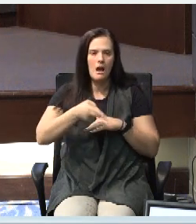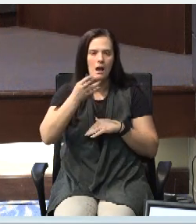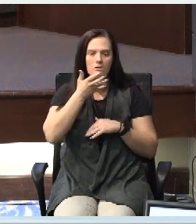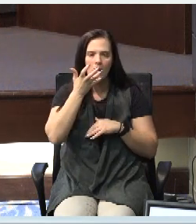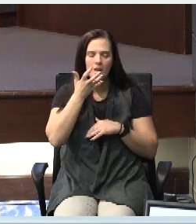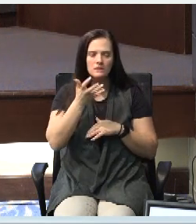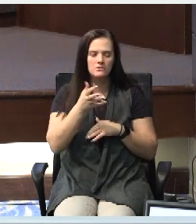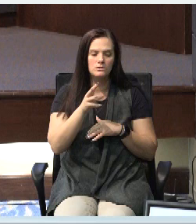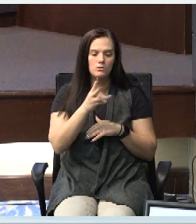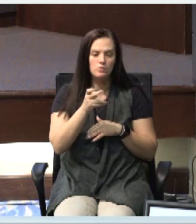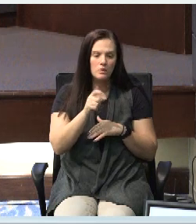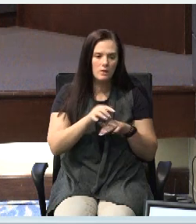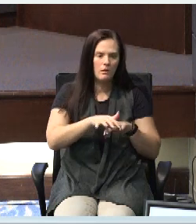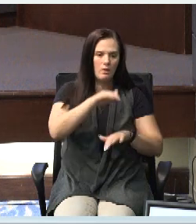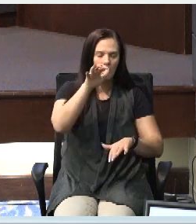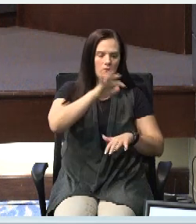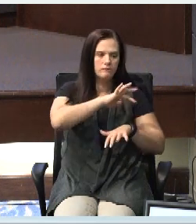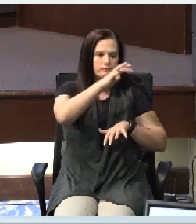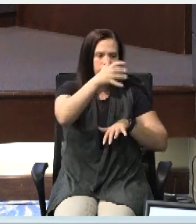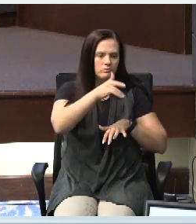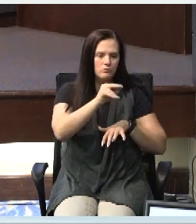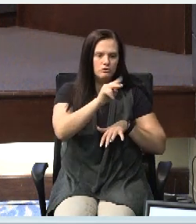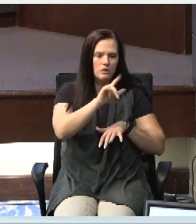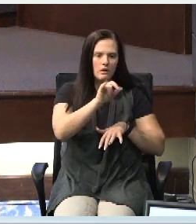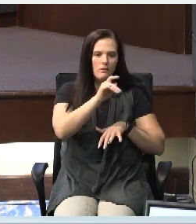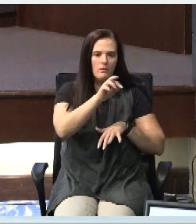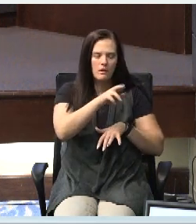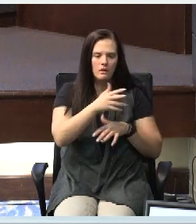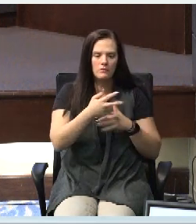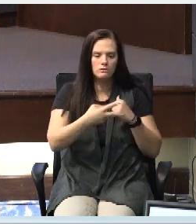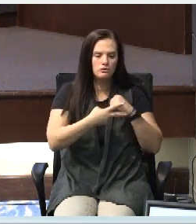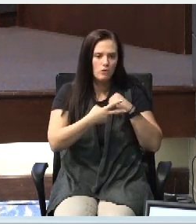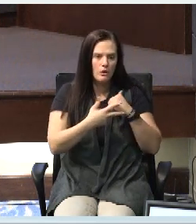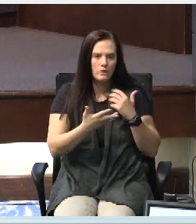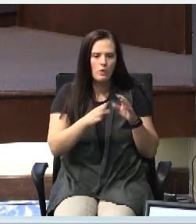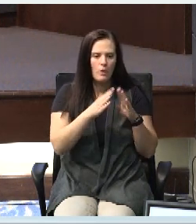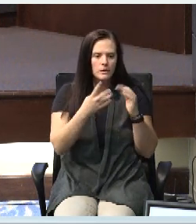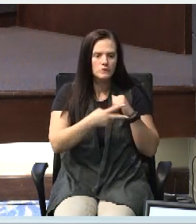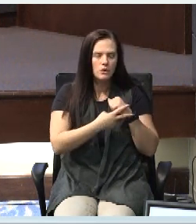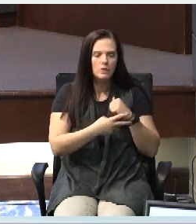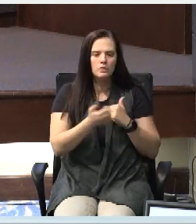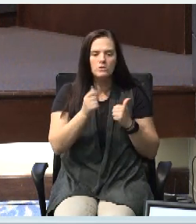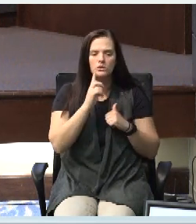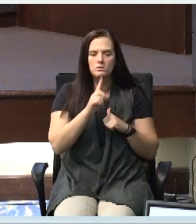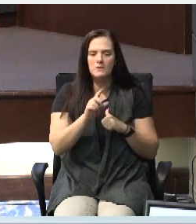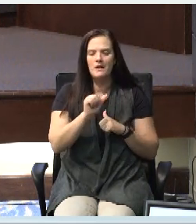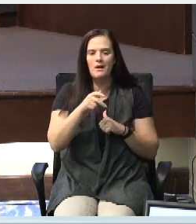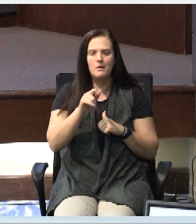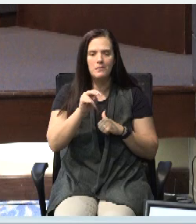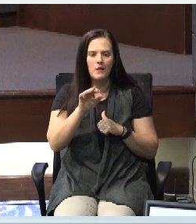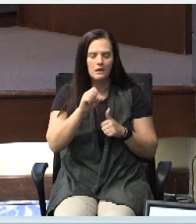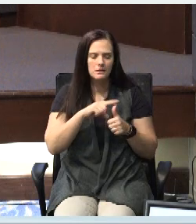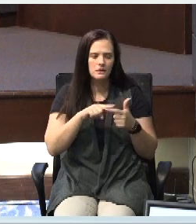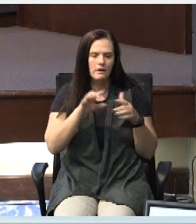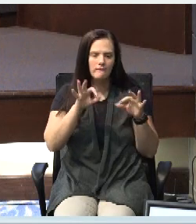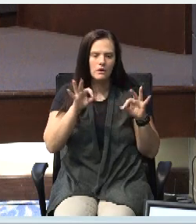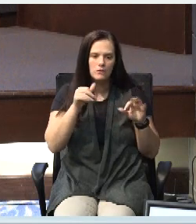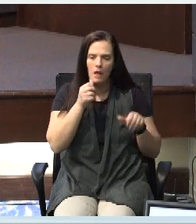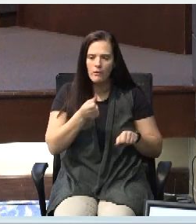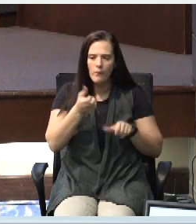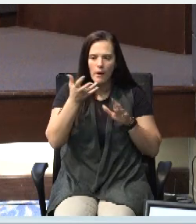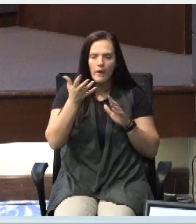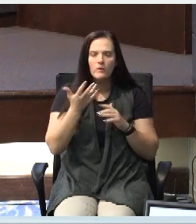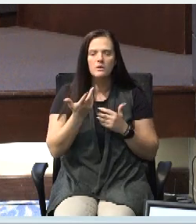brush, accumulations of junk and litter, open storage, which would be appliances, furniture not for outdoor